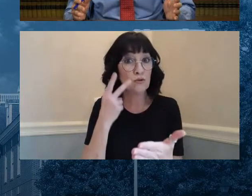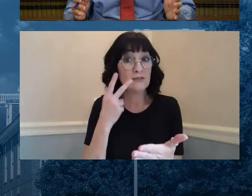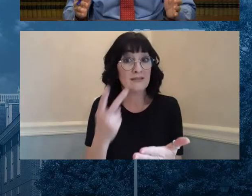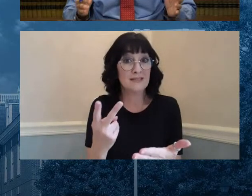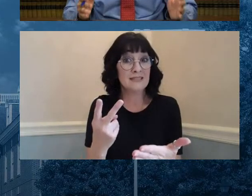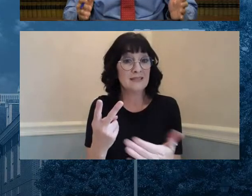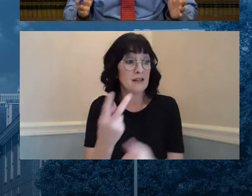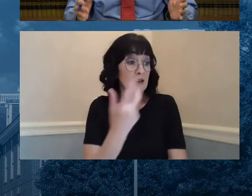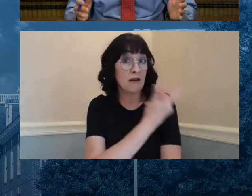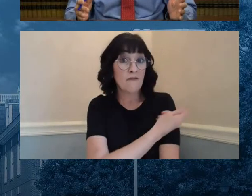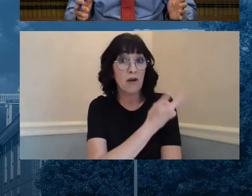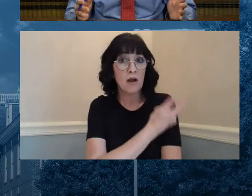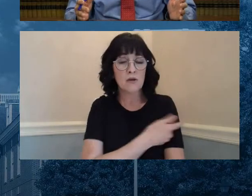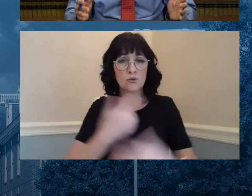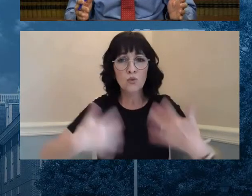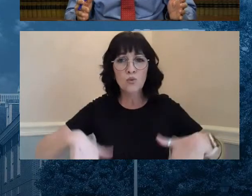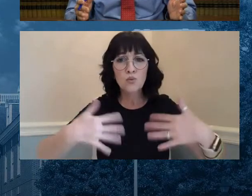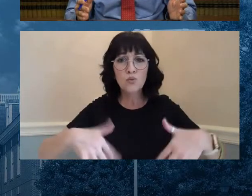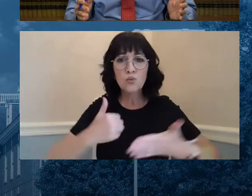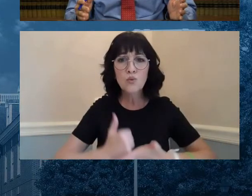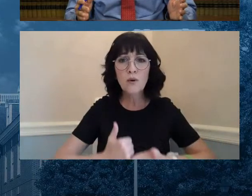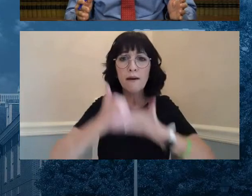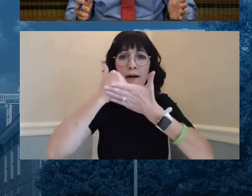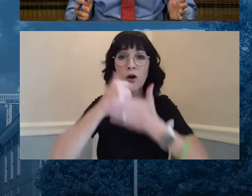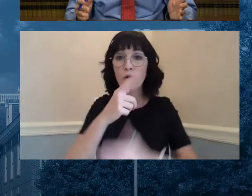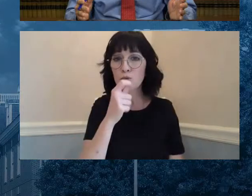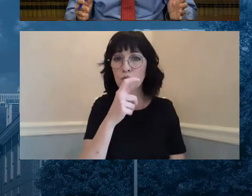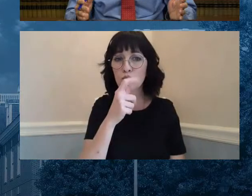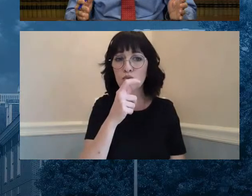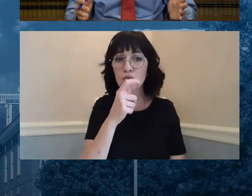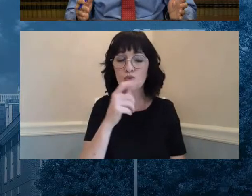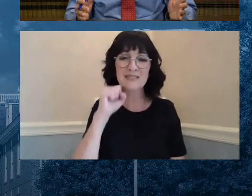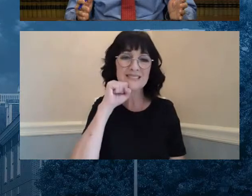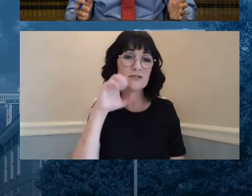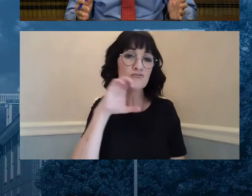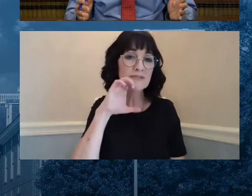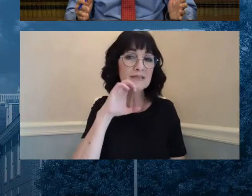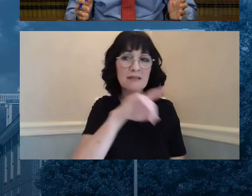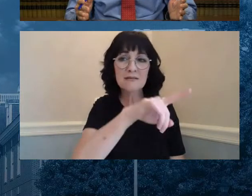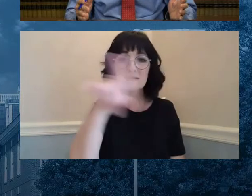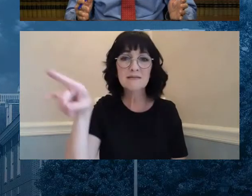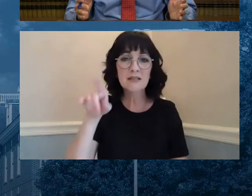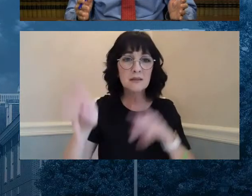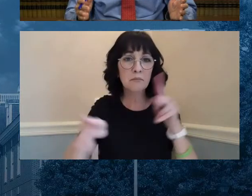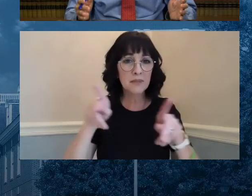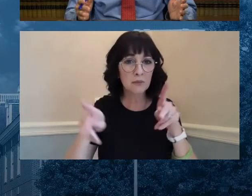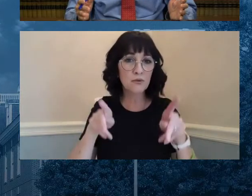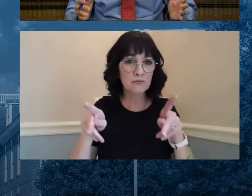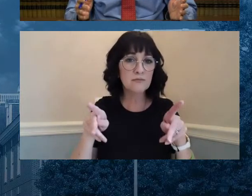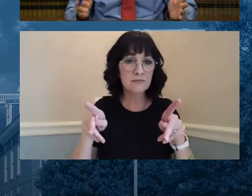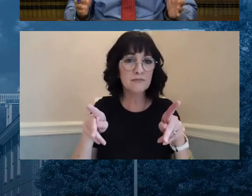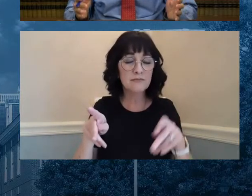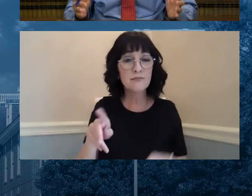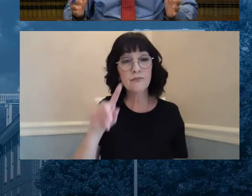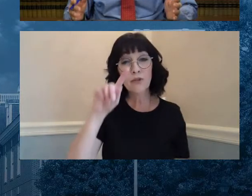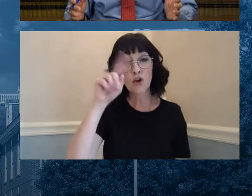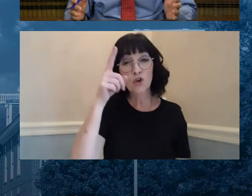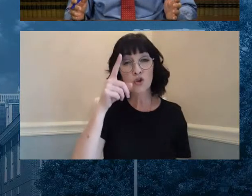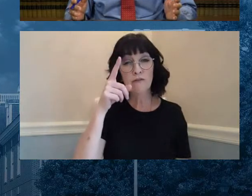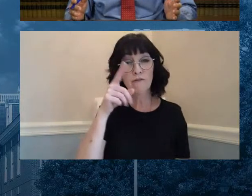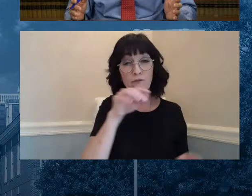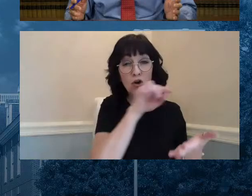vaccinations on our senior population. The first graph is the weekly rate of new